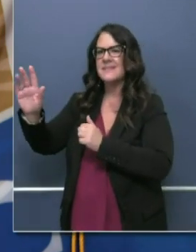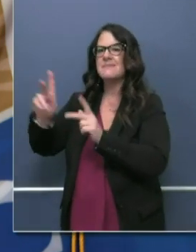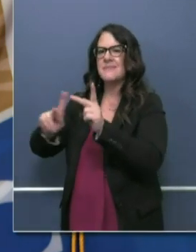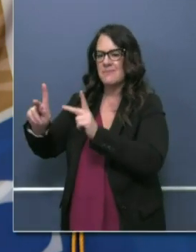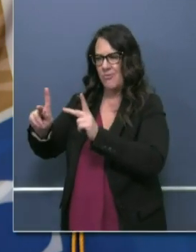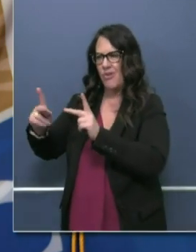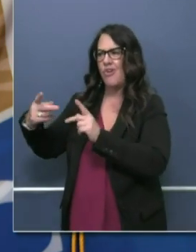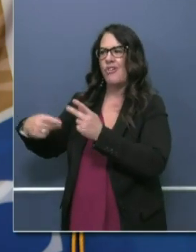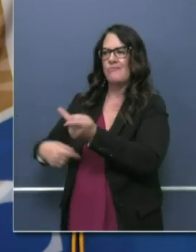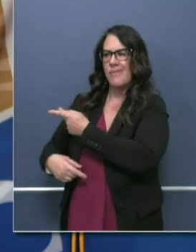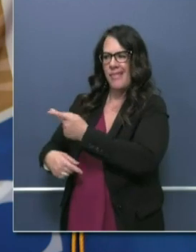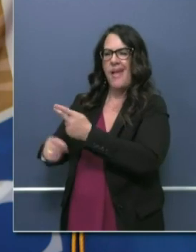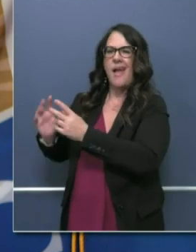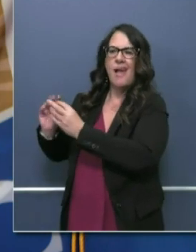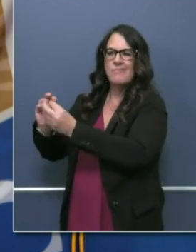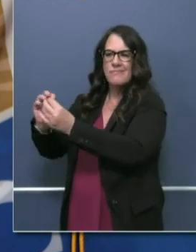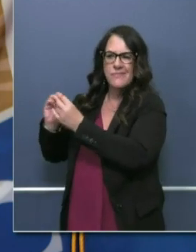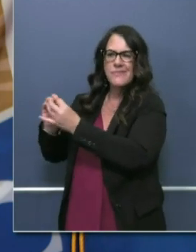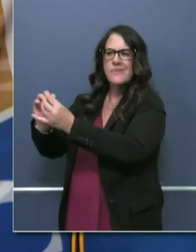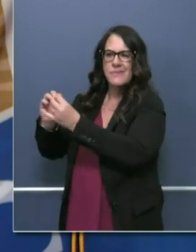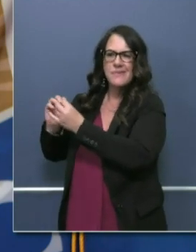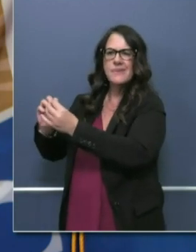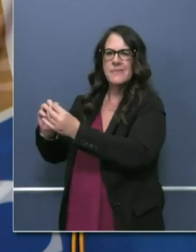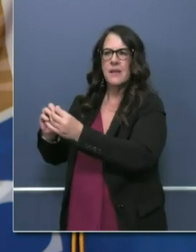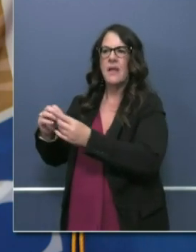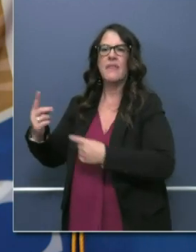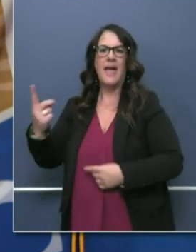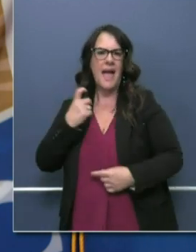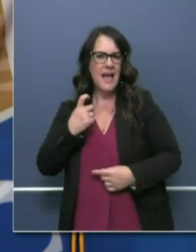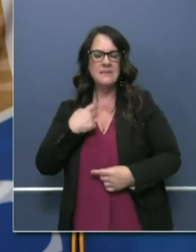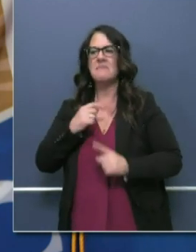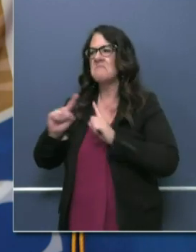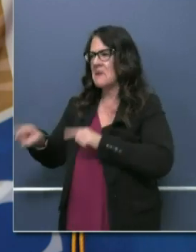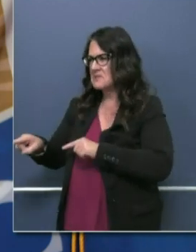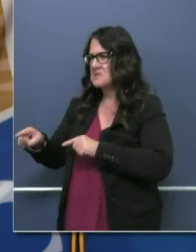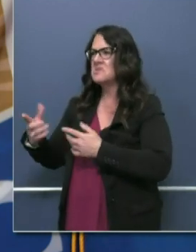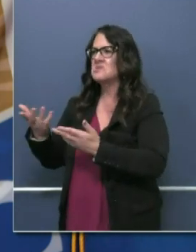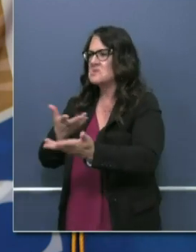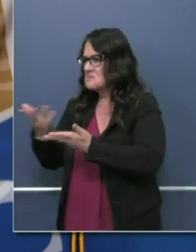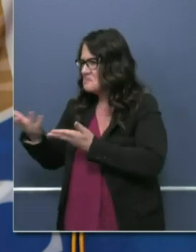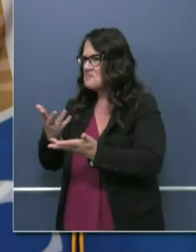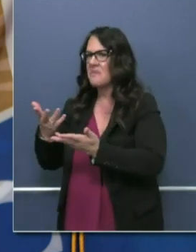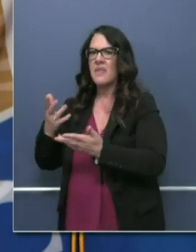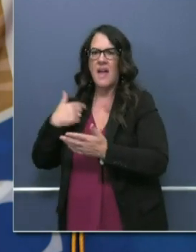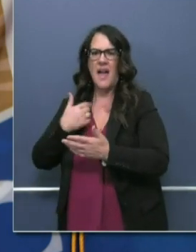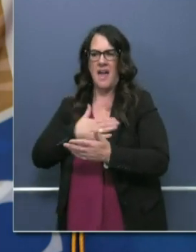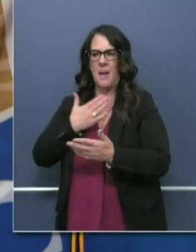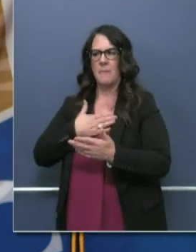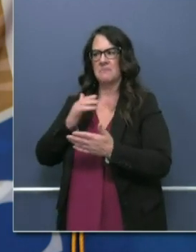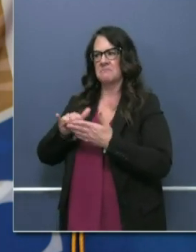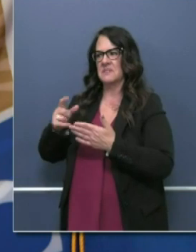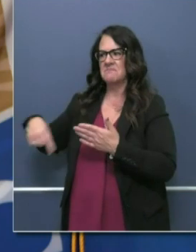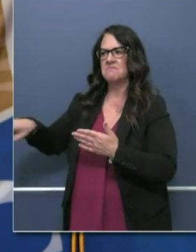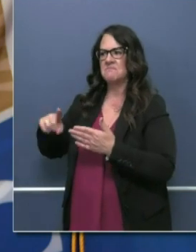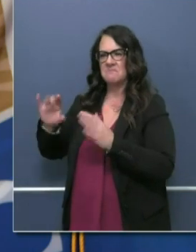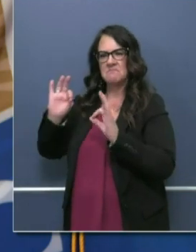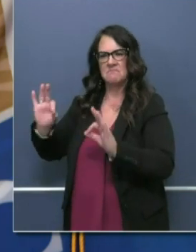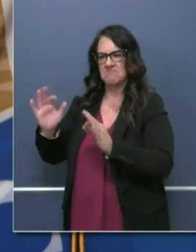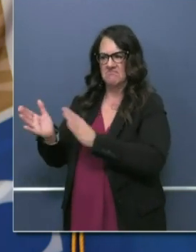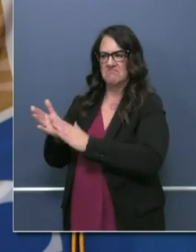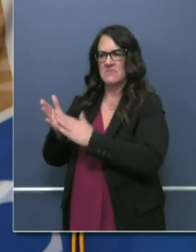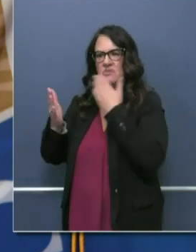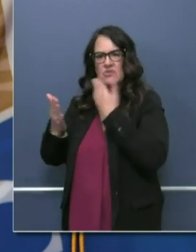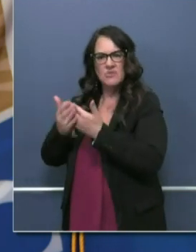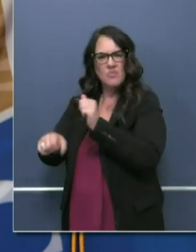asking questions, and having the group come back and answering the questions. So I just want to applaud that collaborative and just let you know,